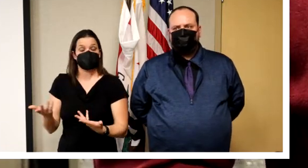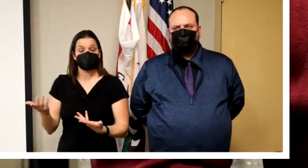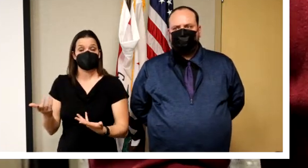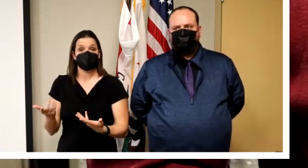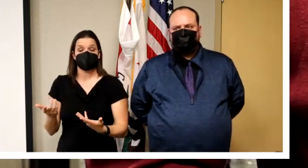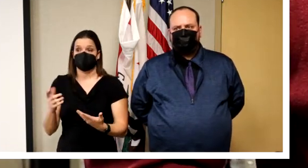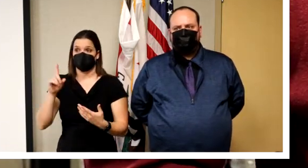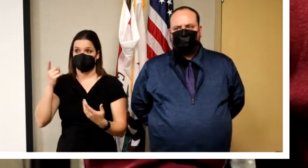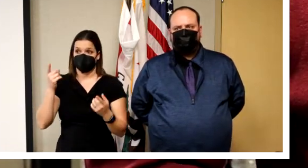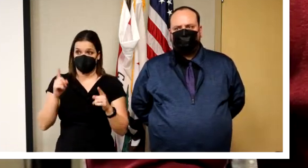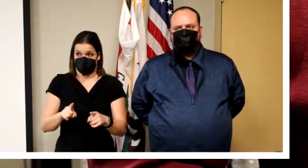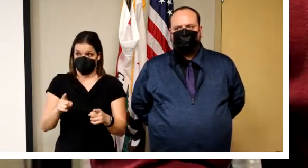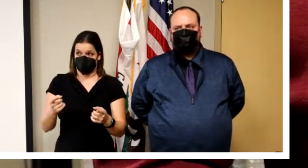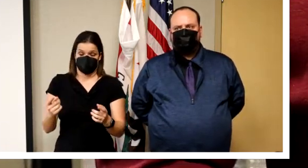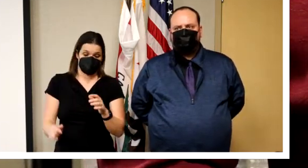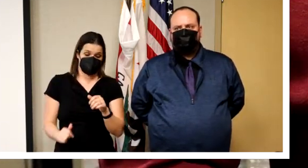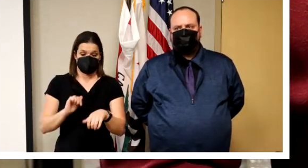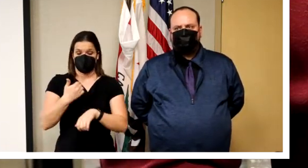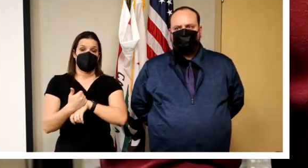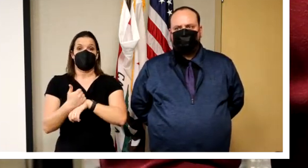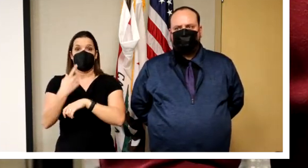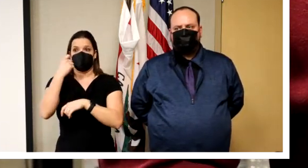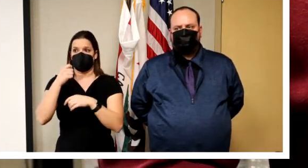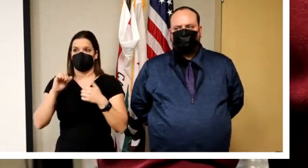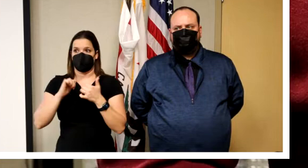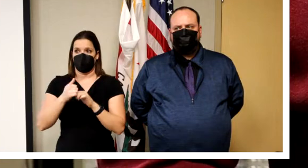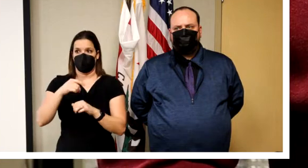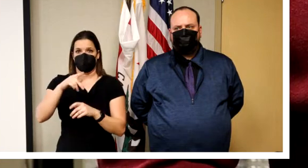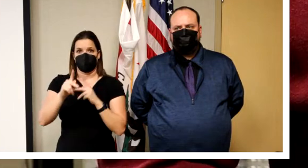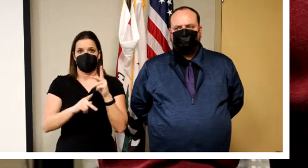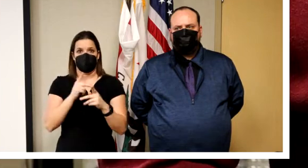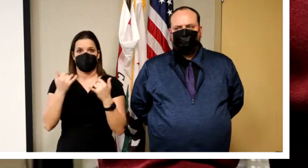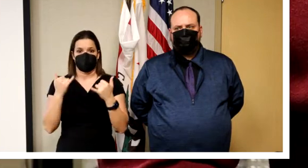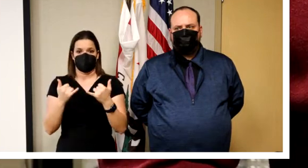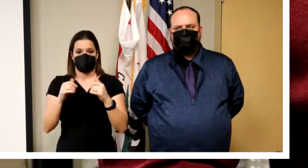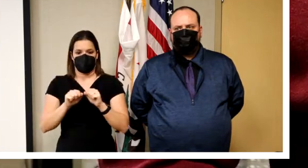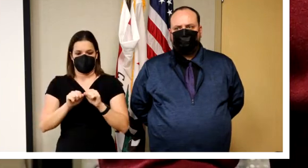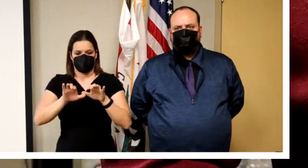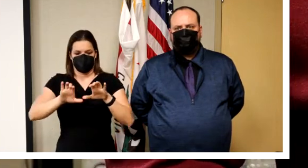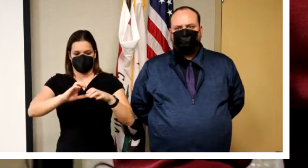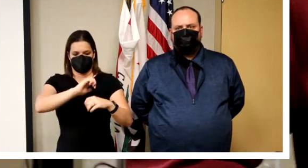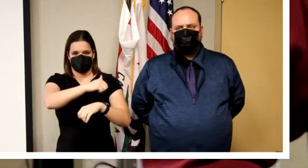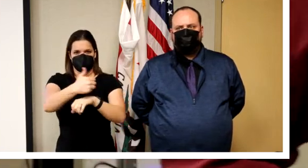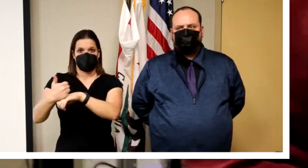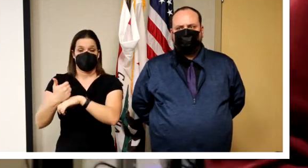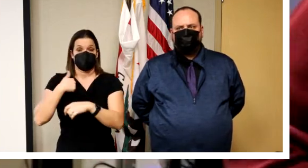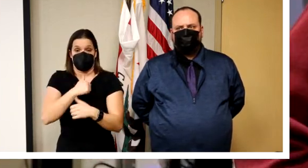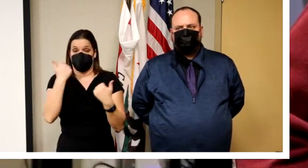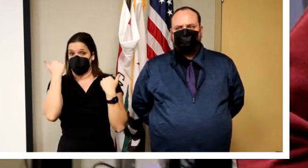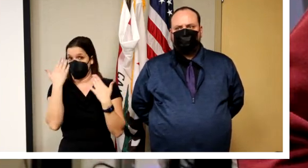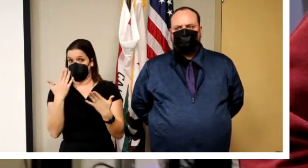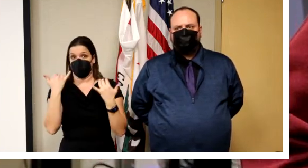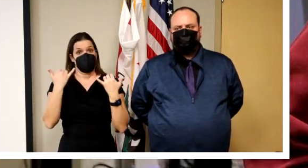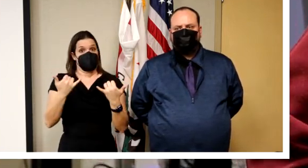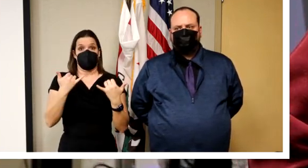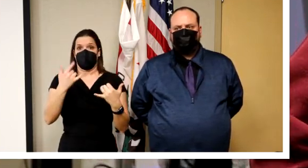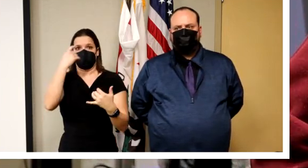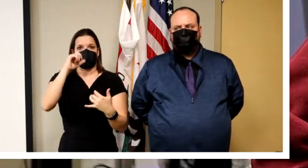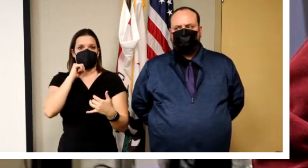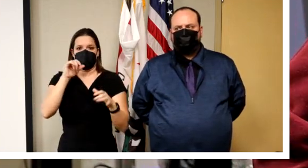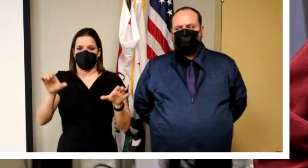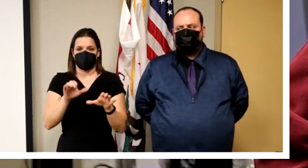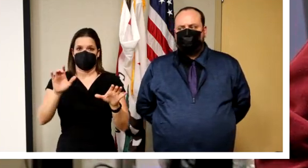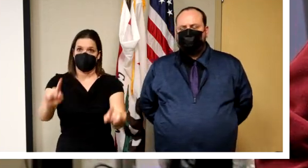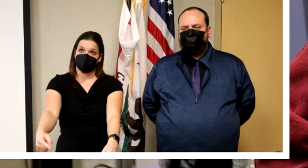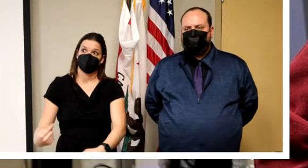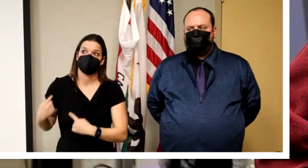that it just happens to come out that way because of the way the population is now distributed. And so we don't know at this point. Since it hasn't been done